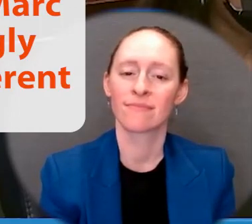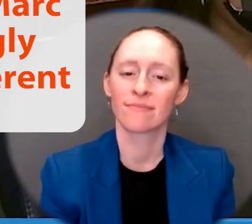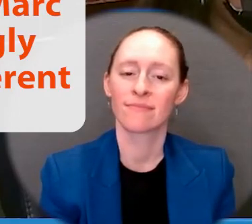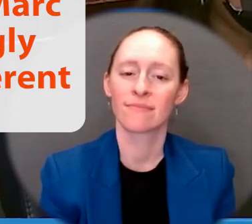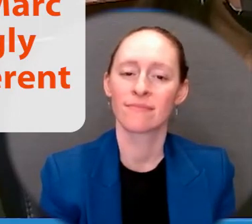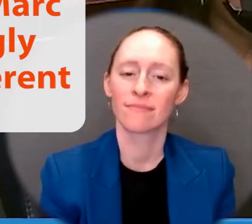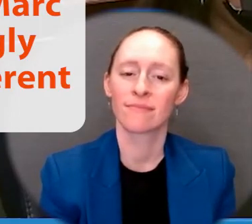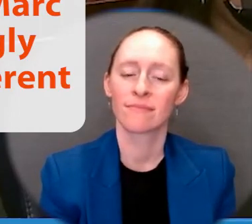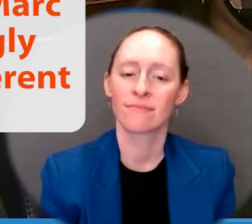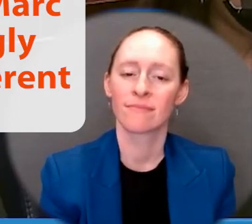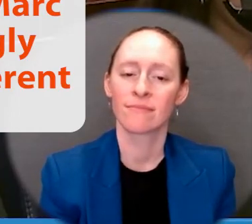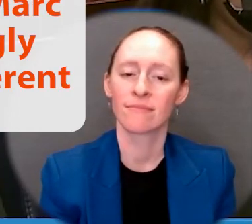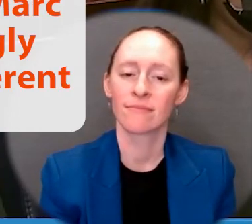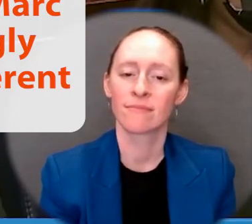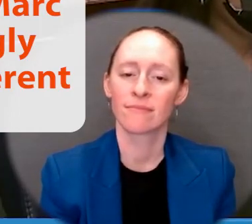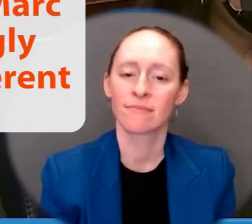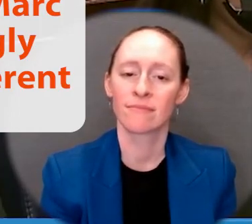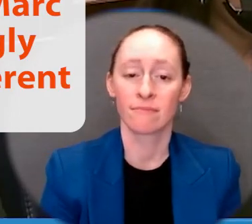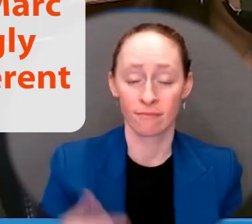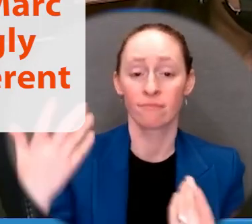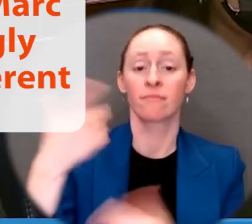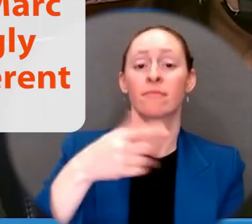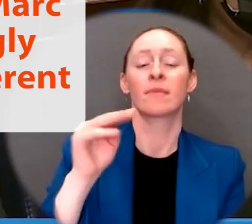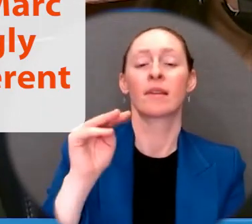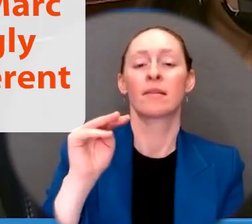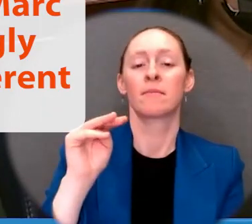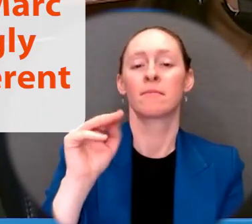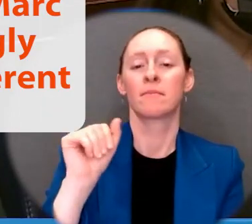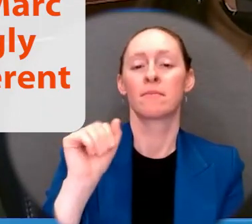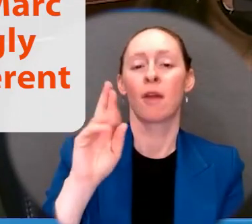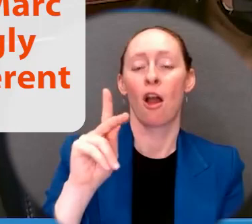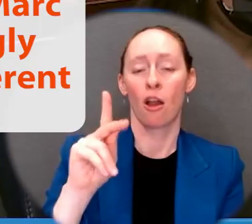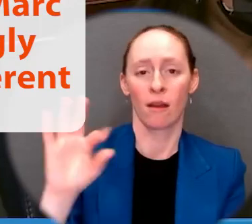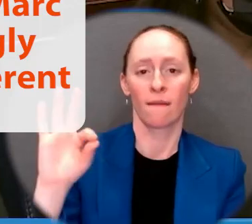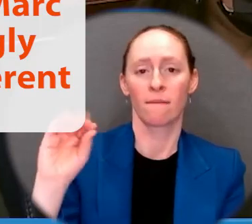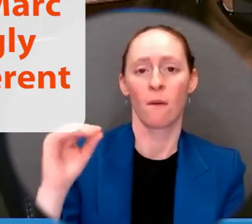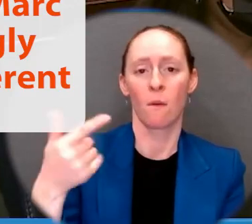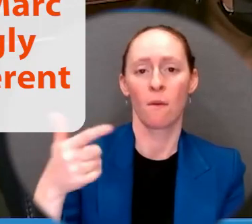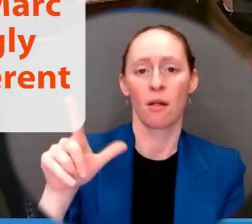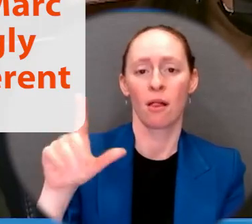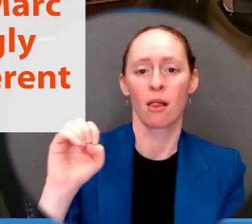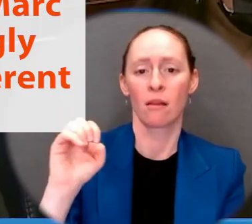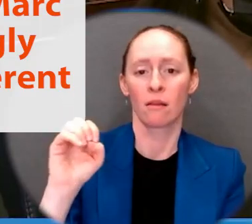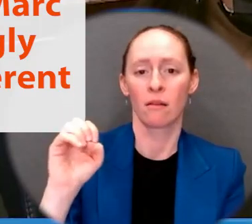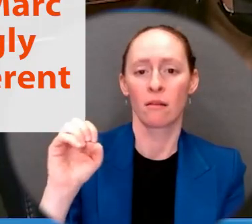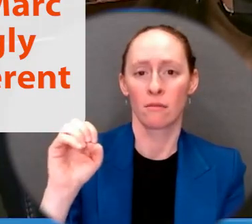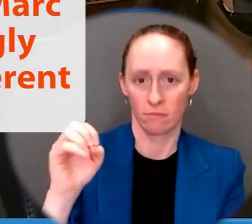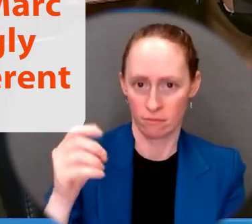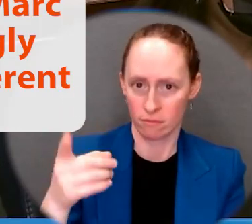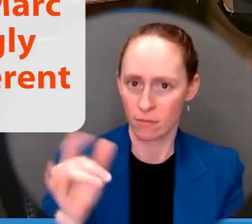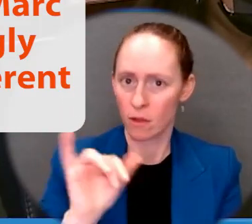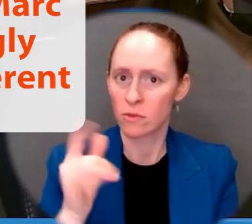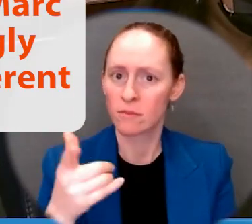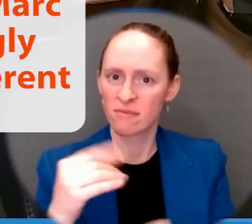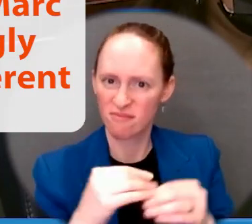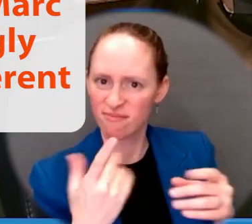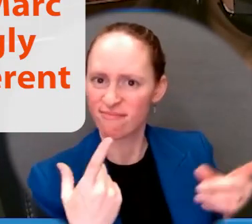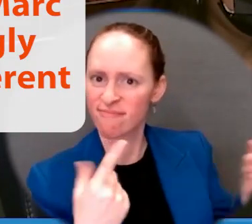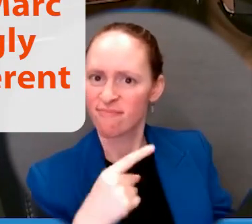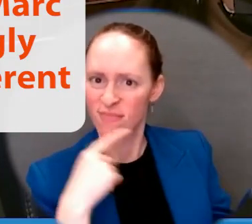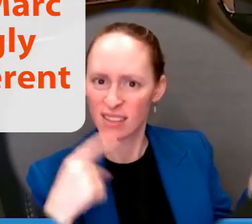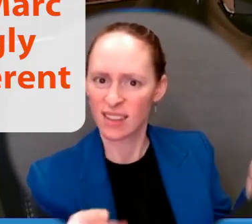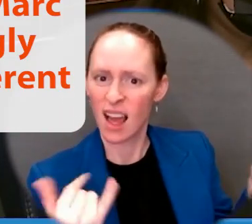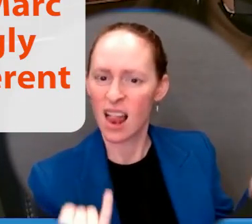also in Russia, also arrested on marijuana charges? How is his case